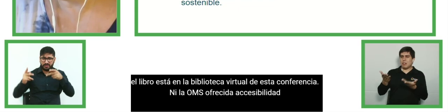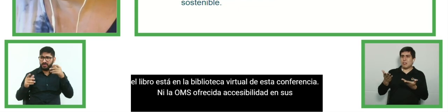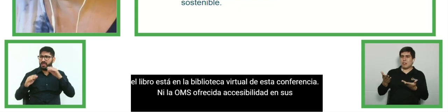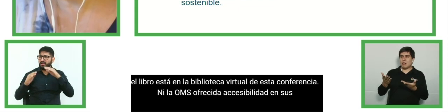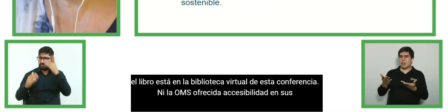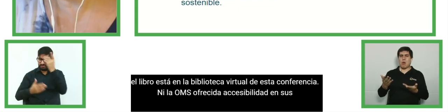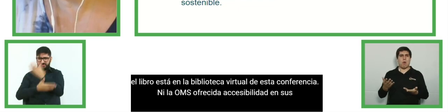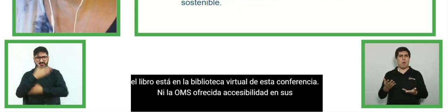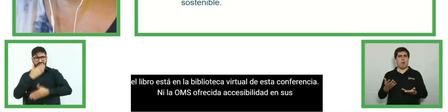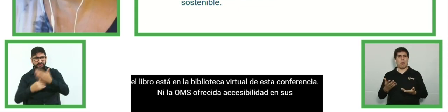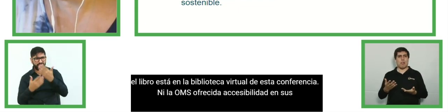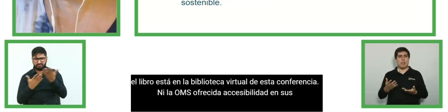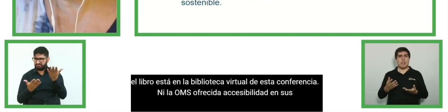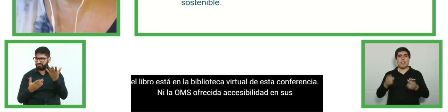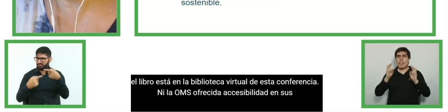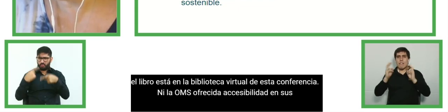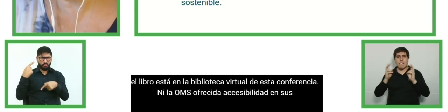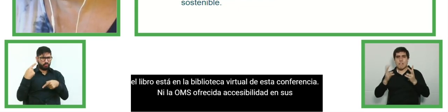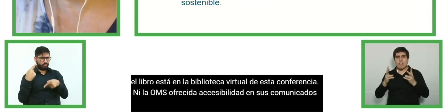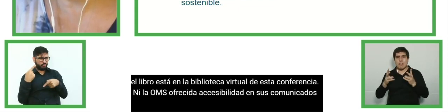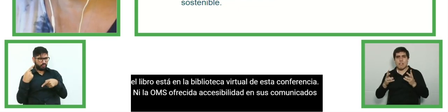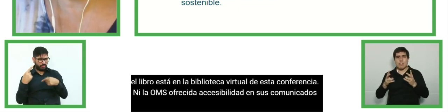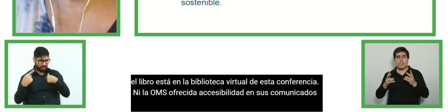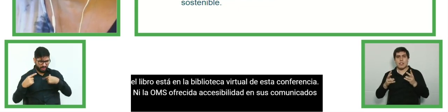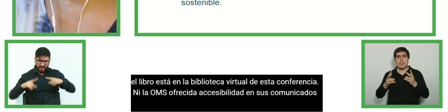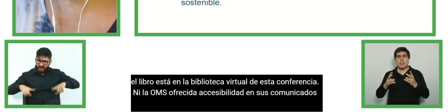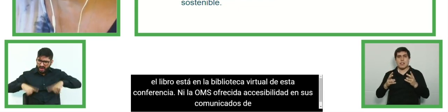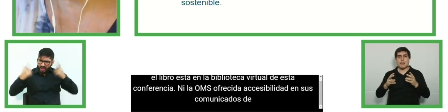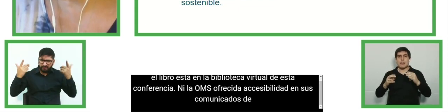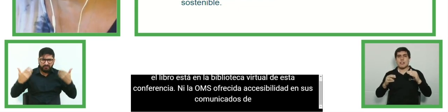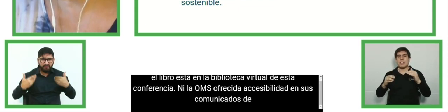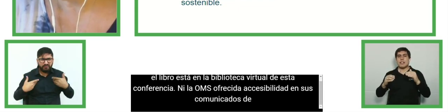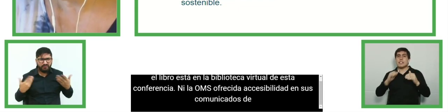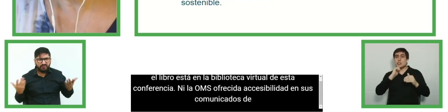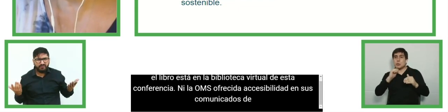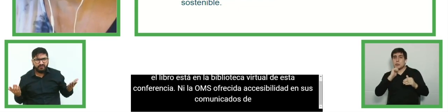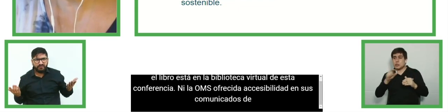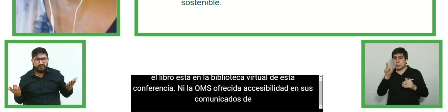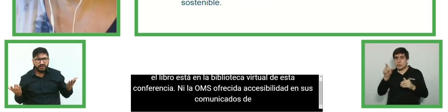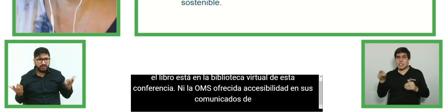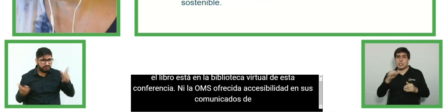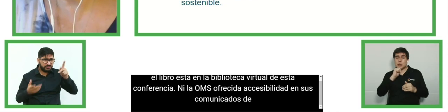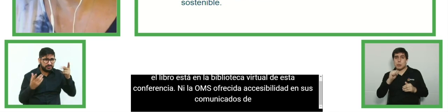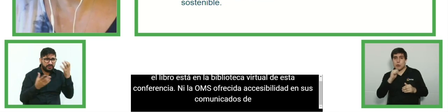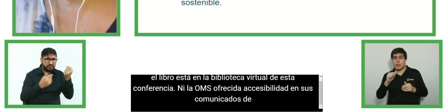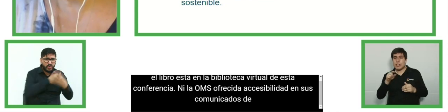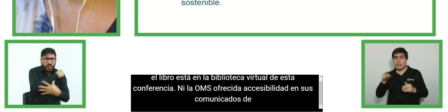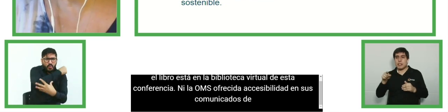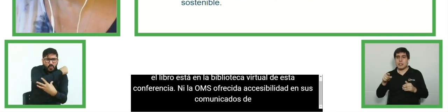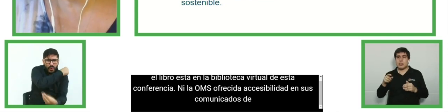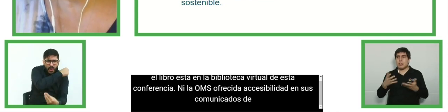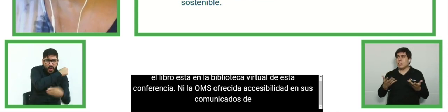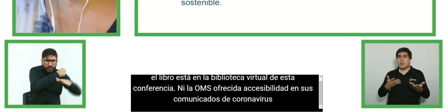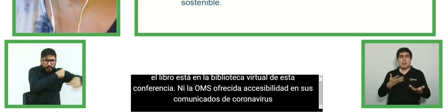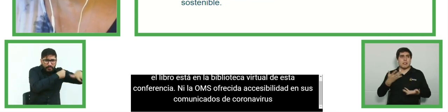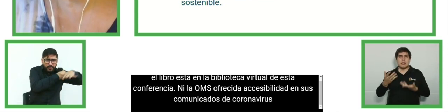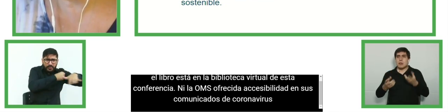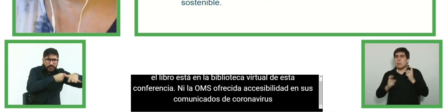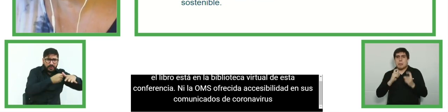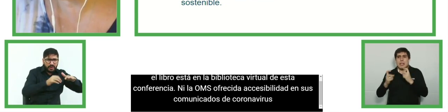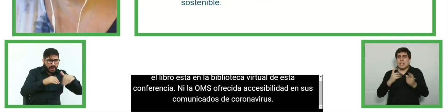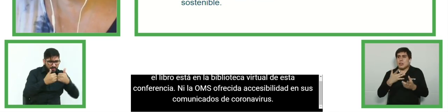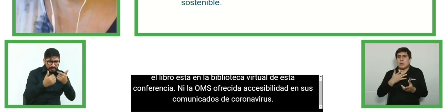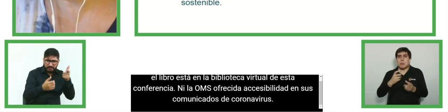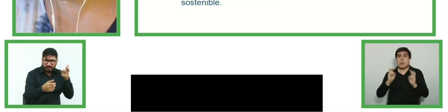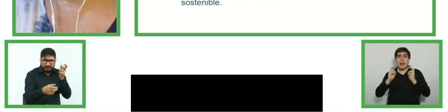way. And people living under the poverty line were at risk because the exclusion